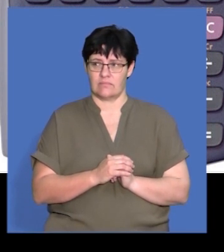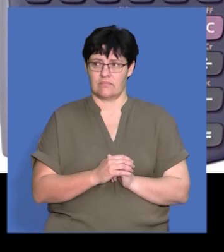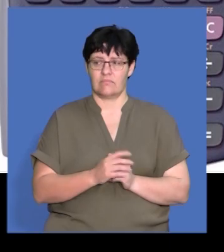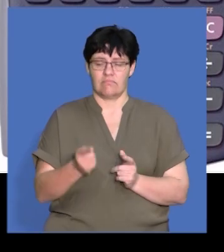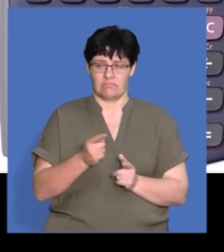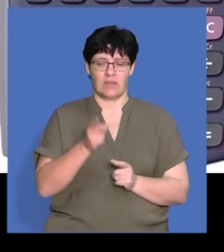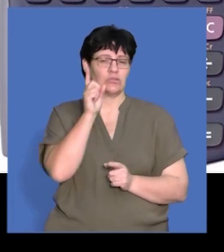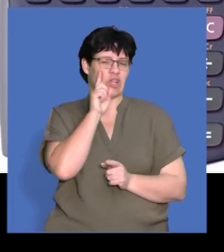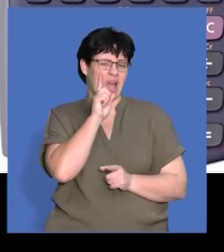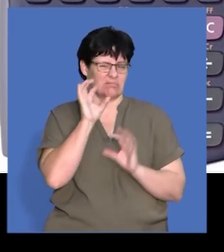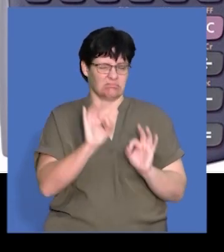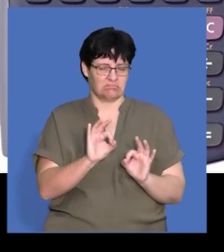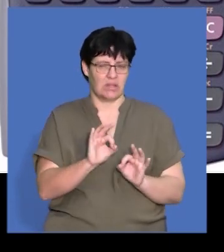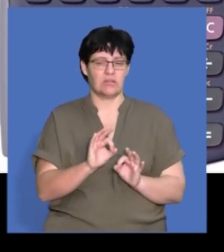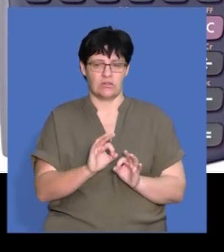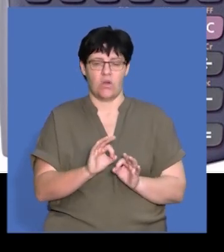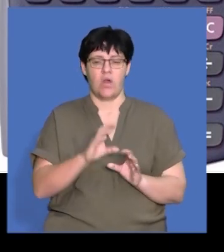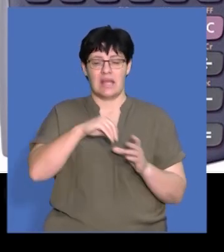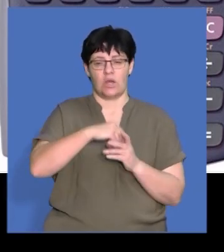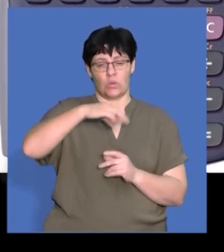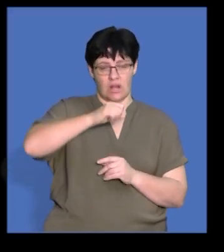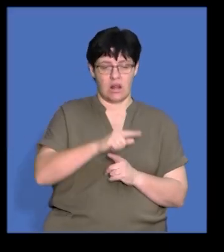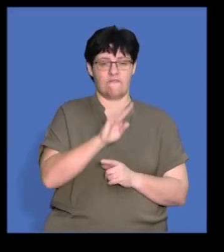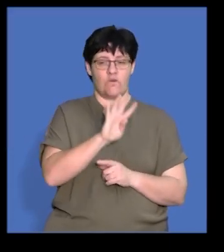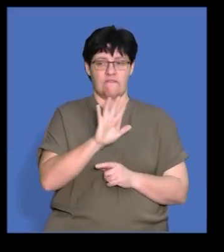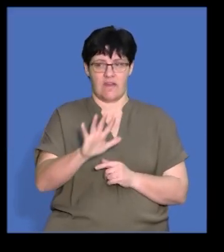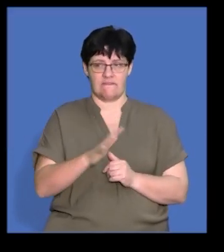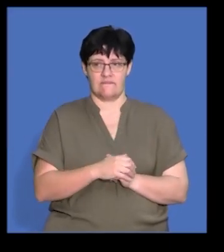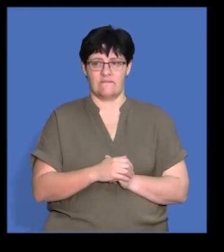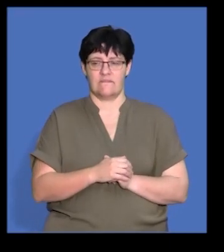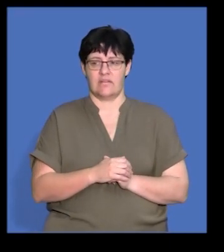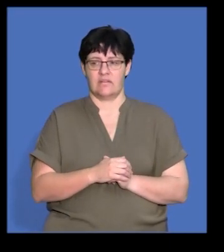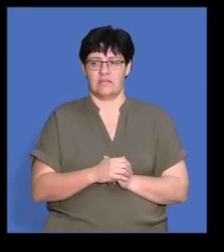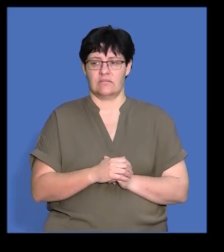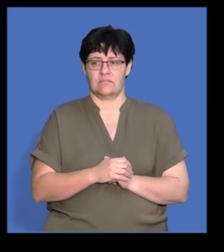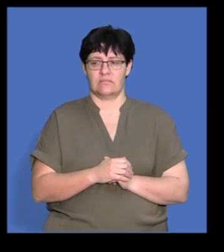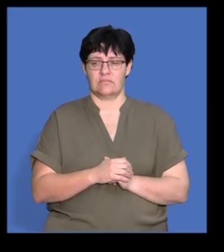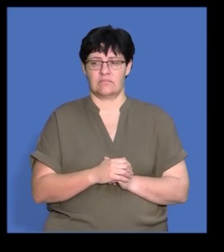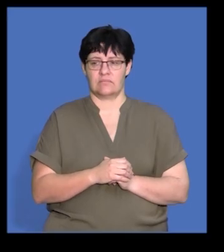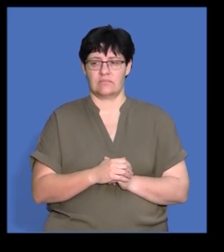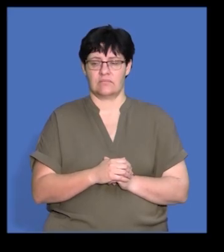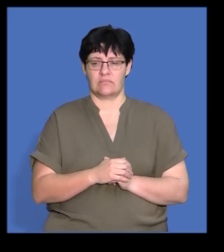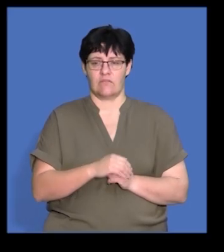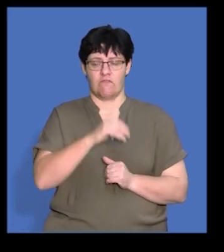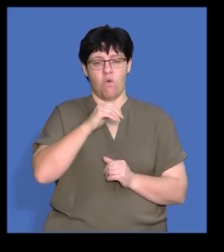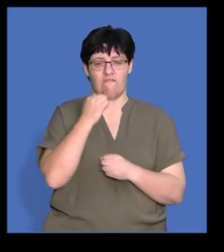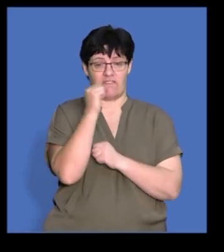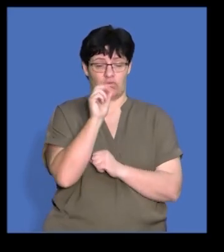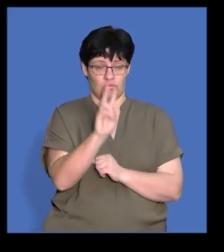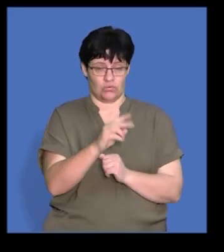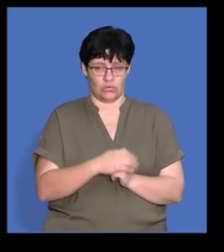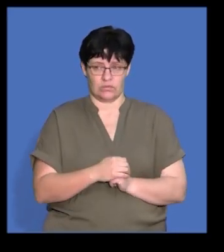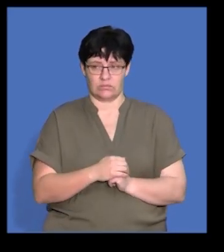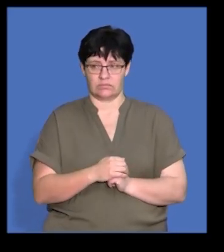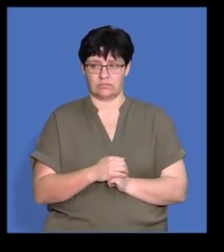I just have to check things. So my interquartile range was 45. The next page. Then for factory 2,